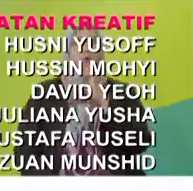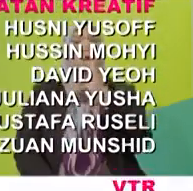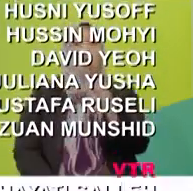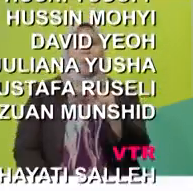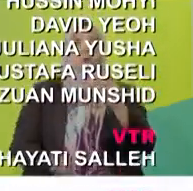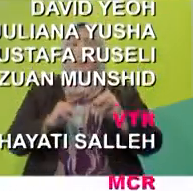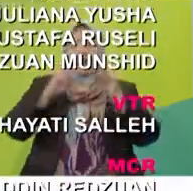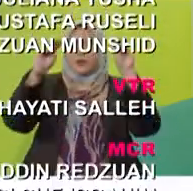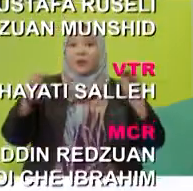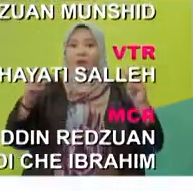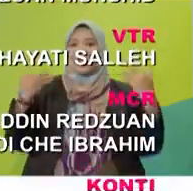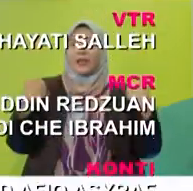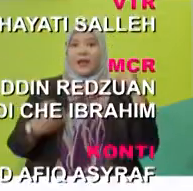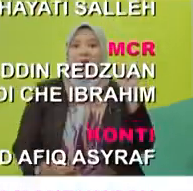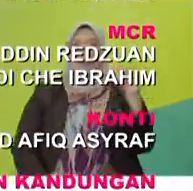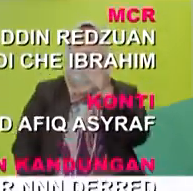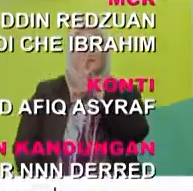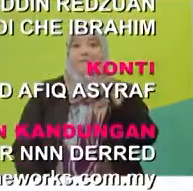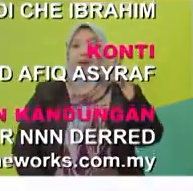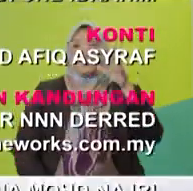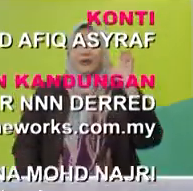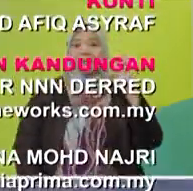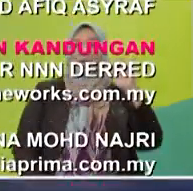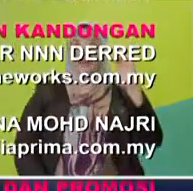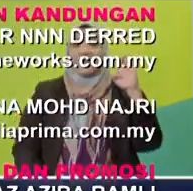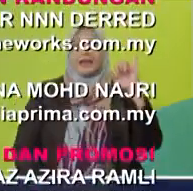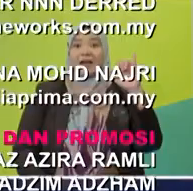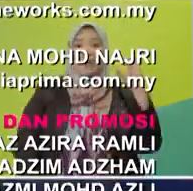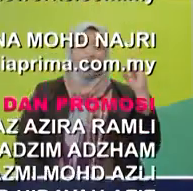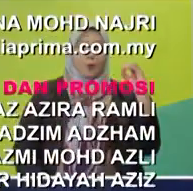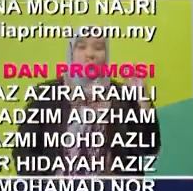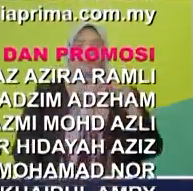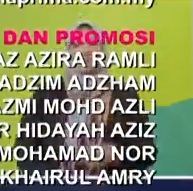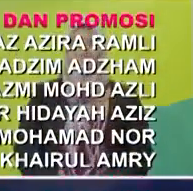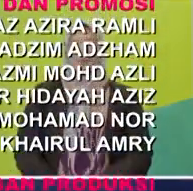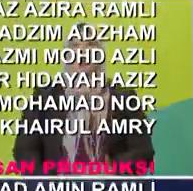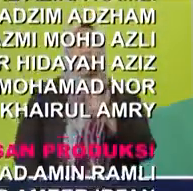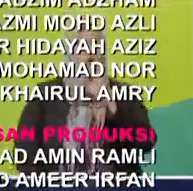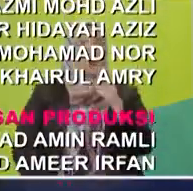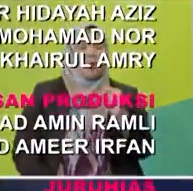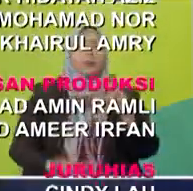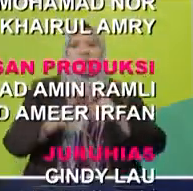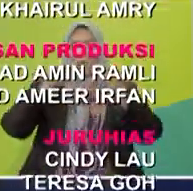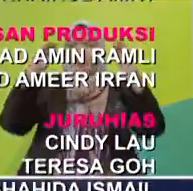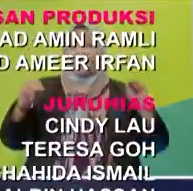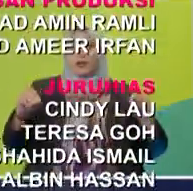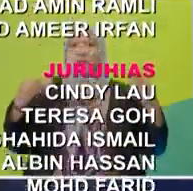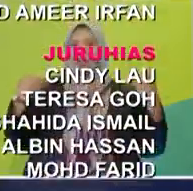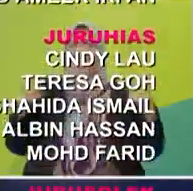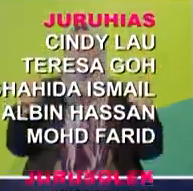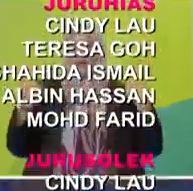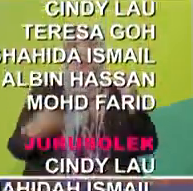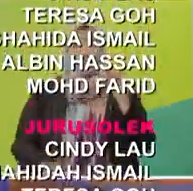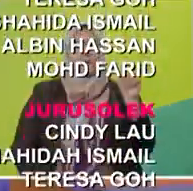farm, E-I-E-I-O. Old MacDonald had a farm,